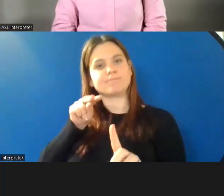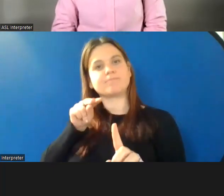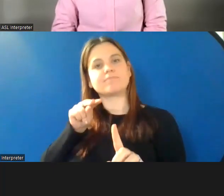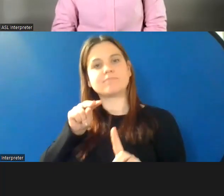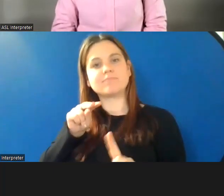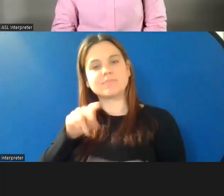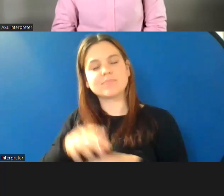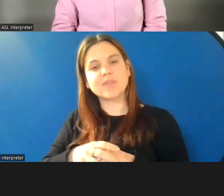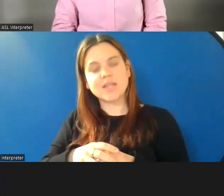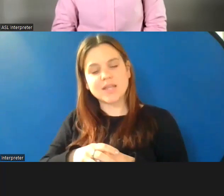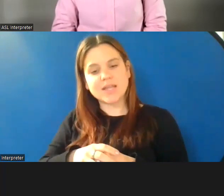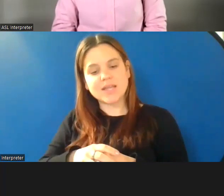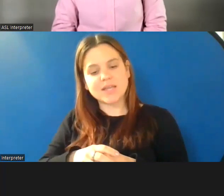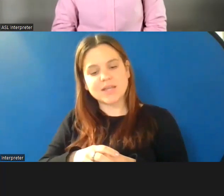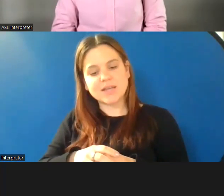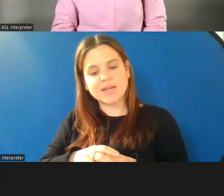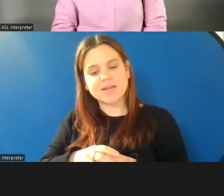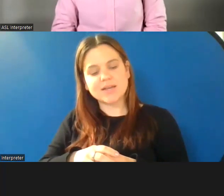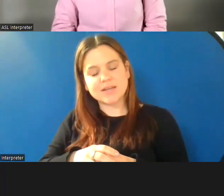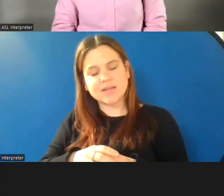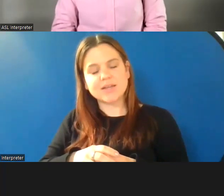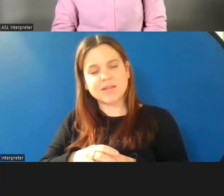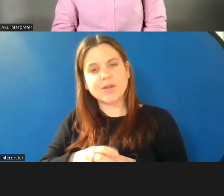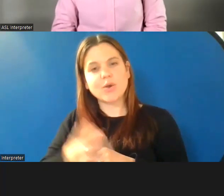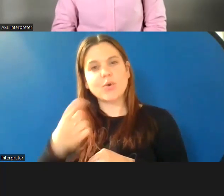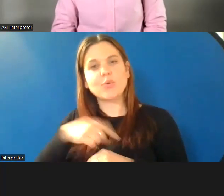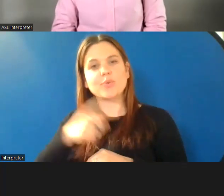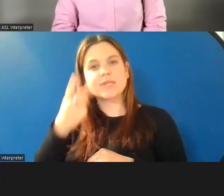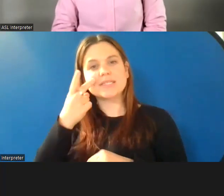when we're seeing differences in